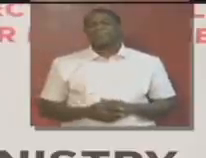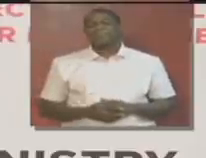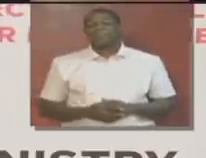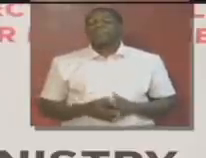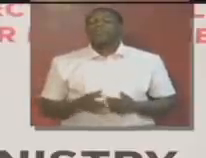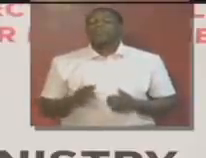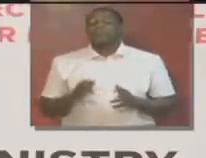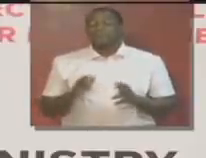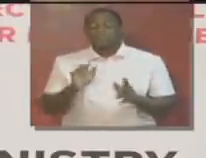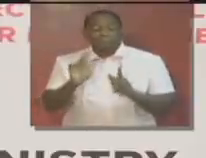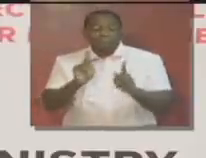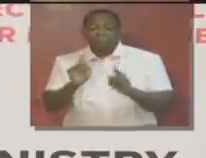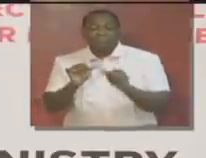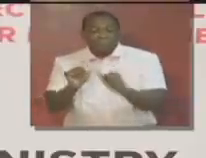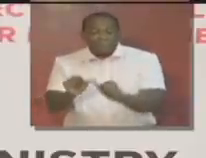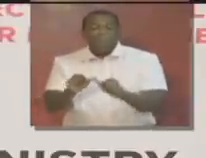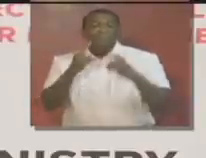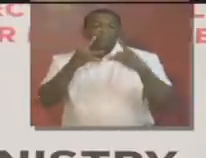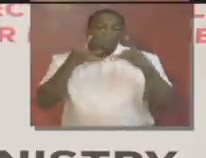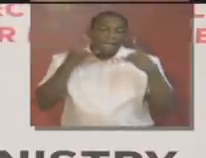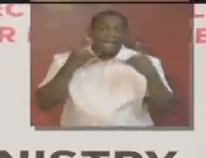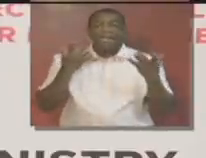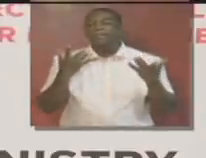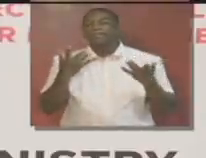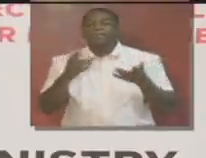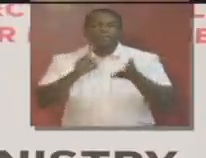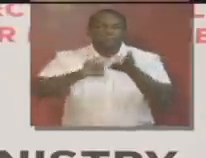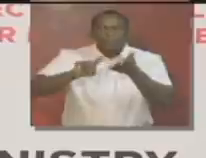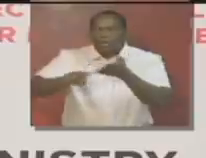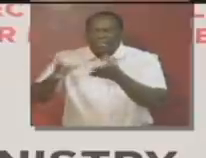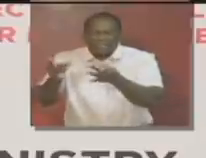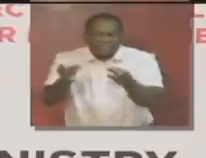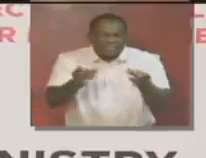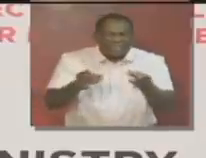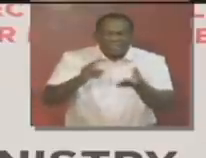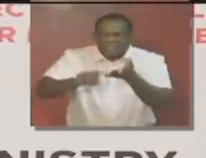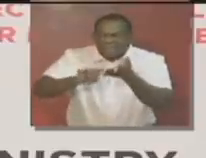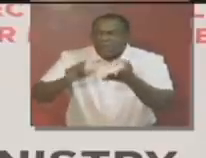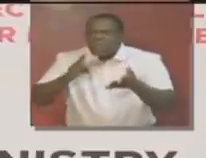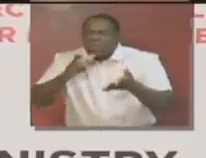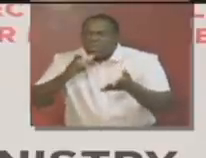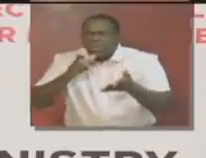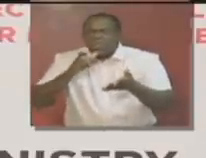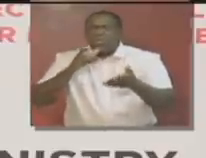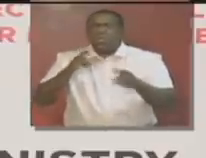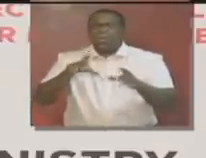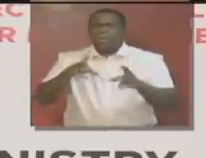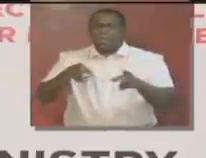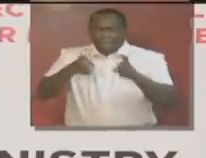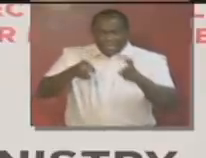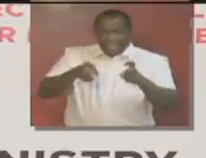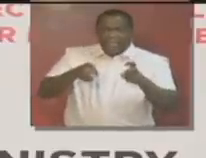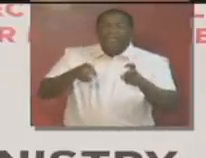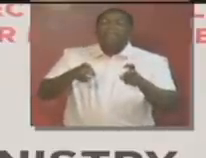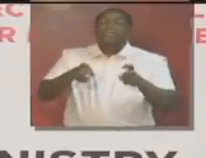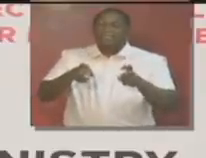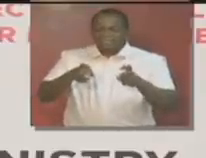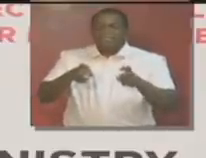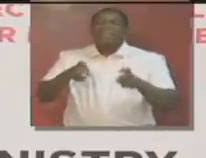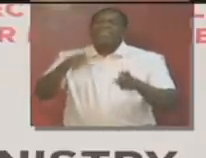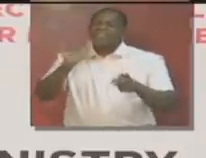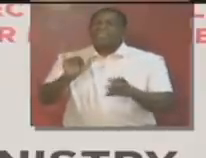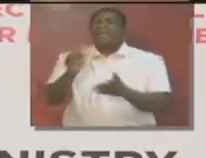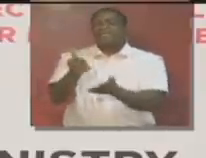the continuing contact tracing and quarantine of those who are infected, known to be infected, the